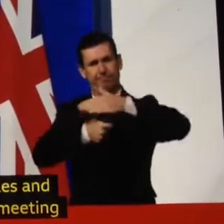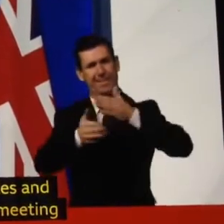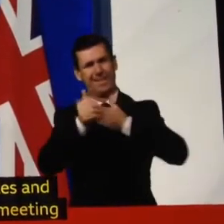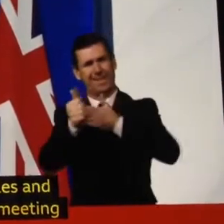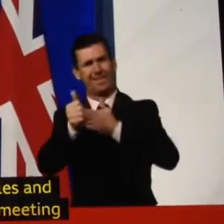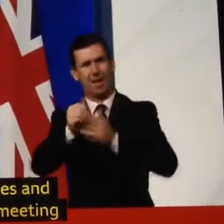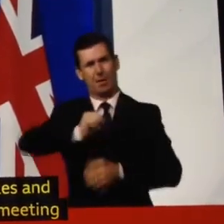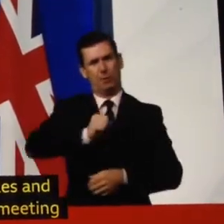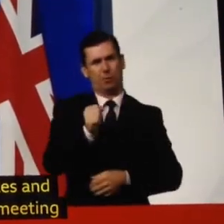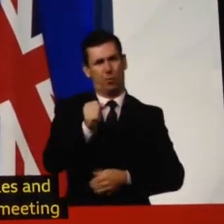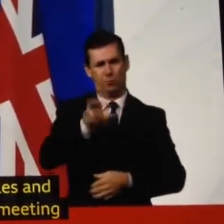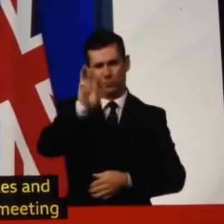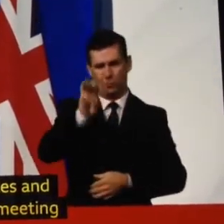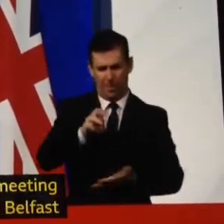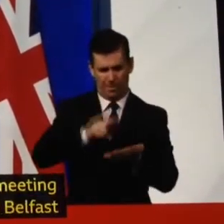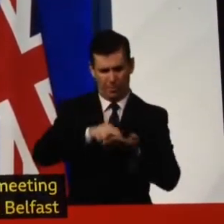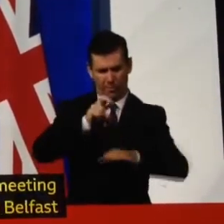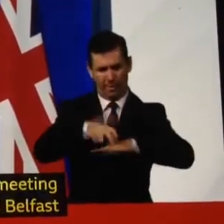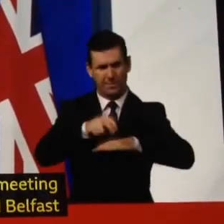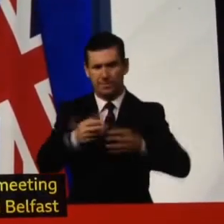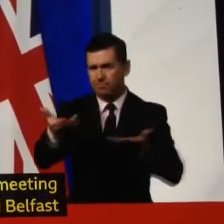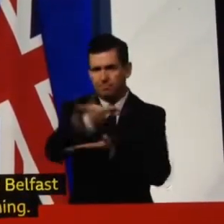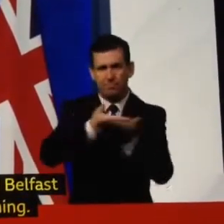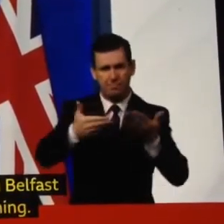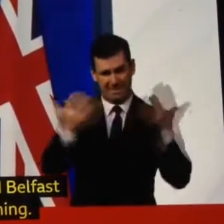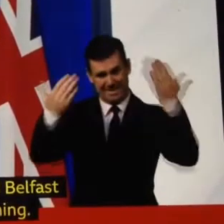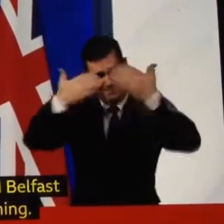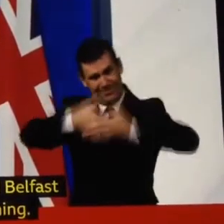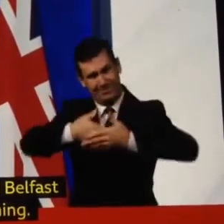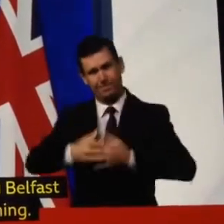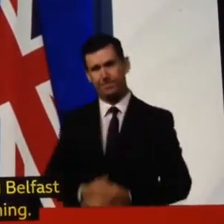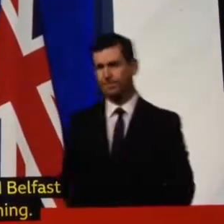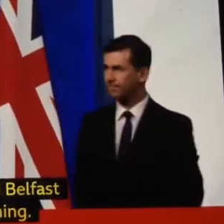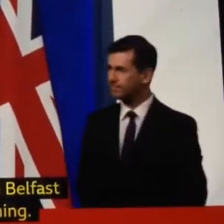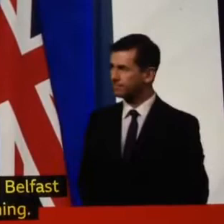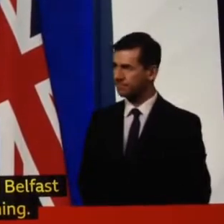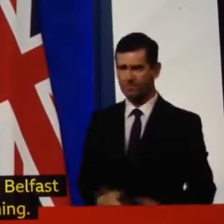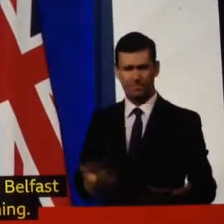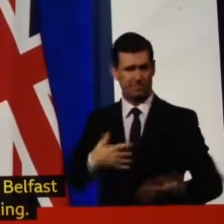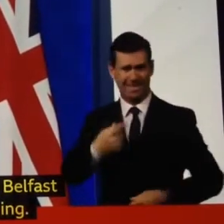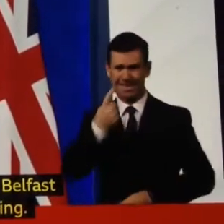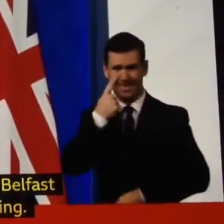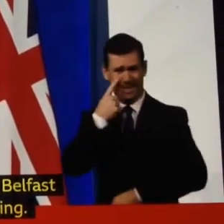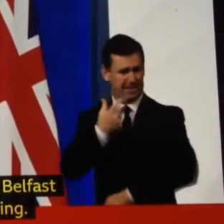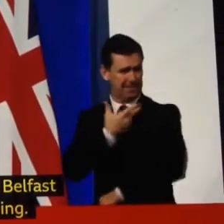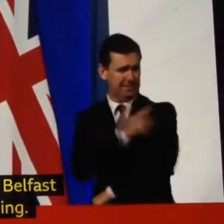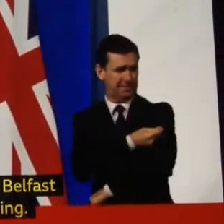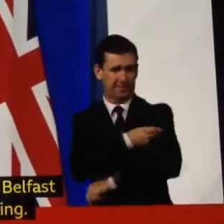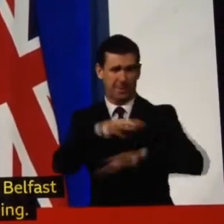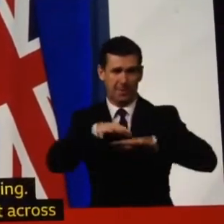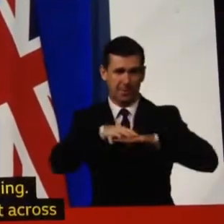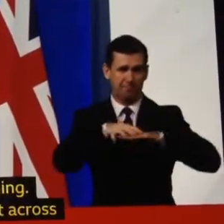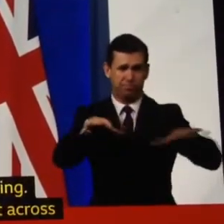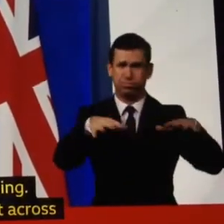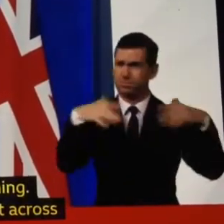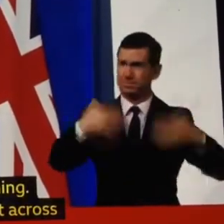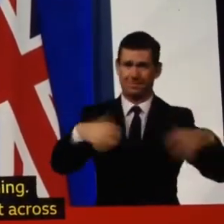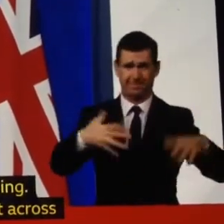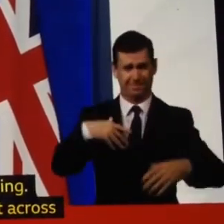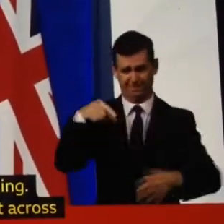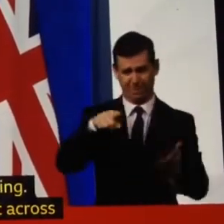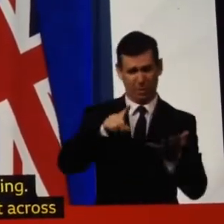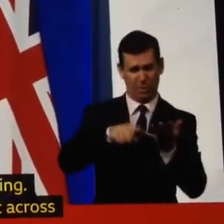the pace of rollout across the 4 nations is such that the UK as a whole now has twice as